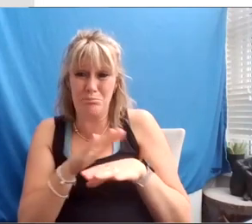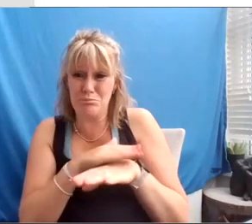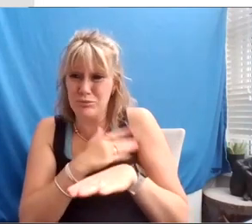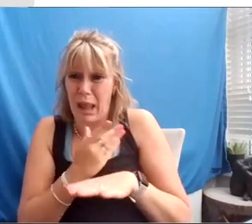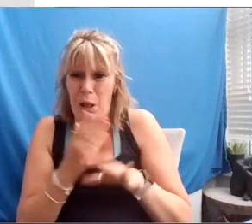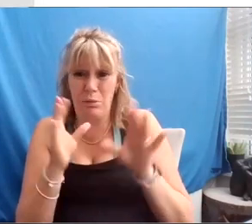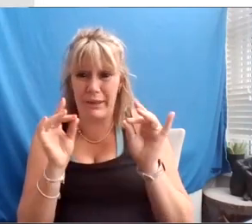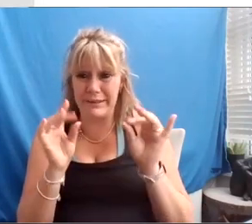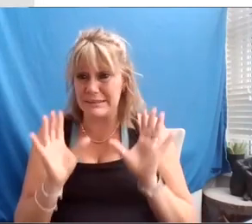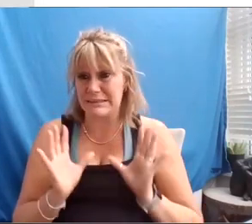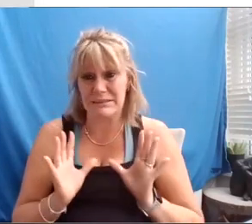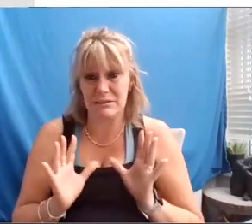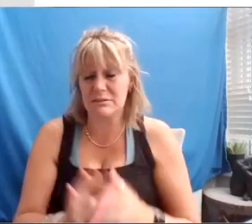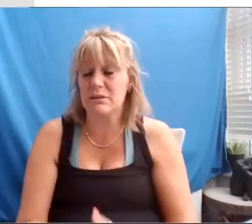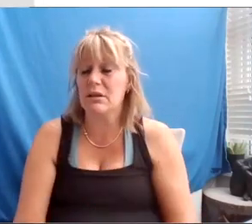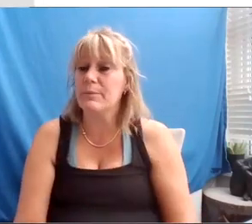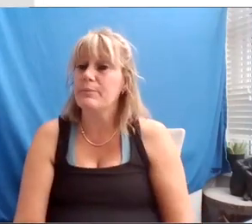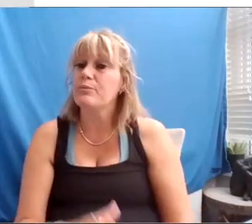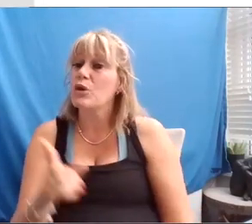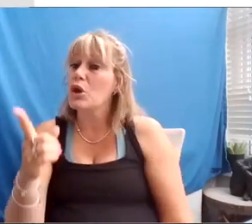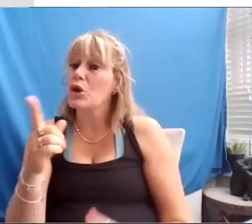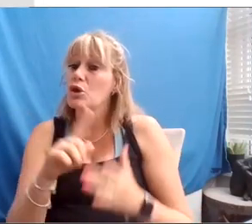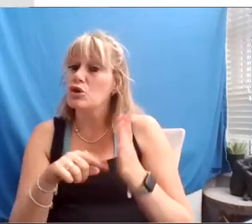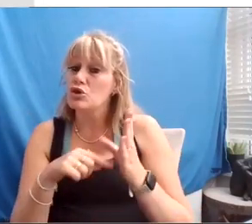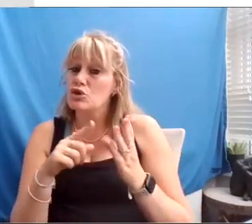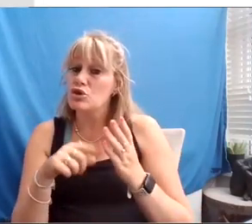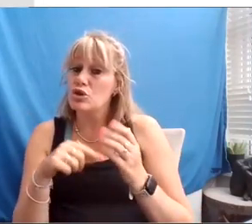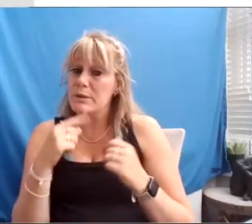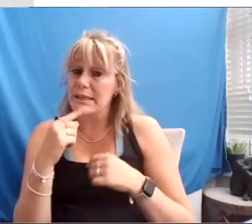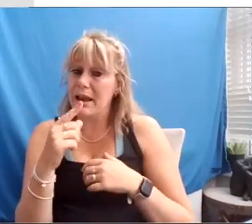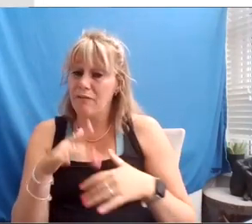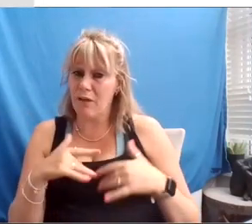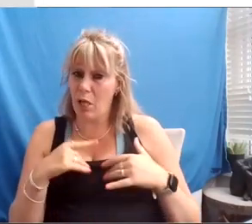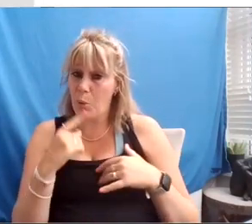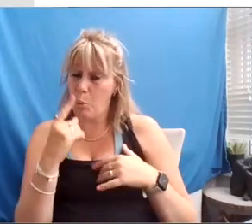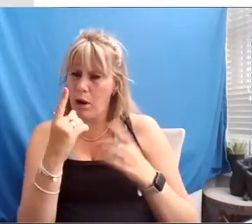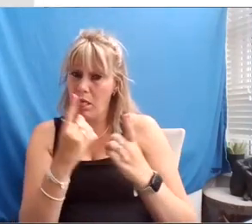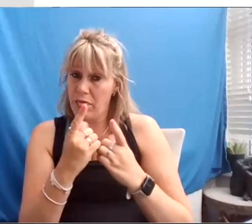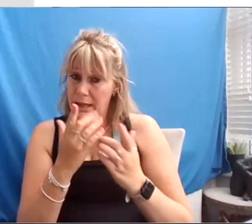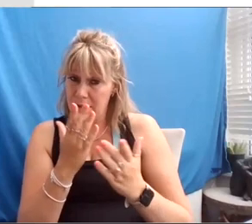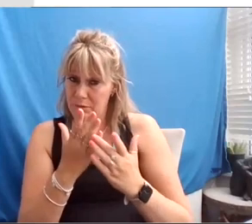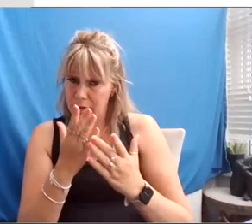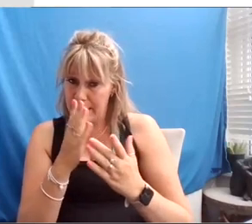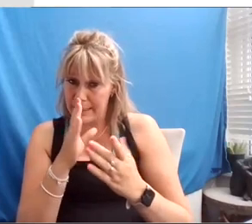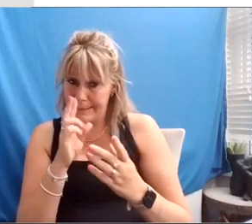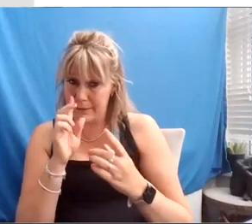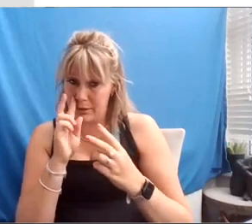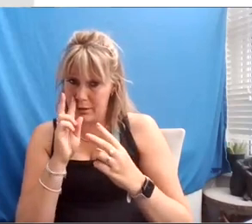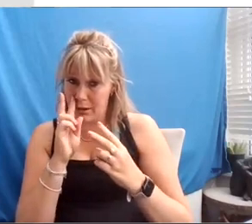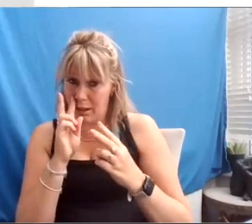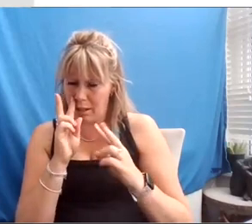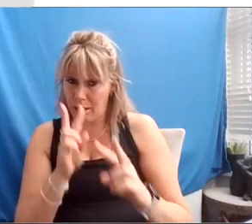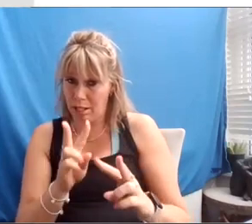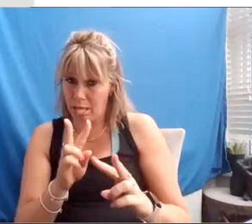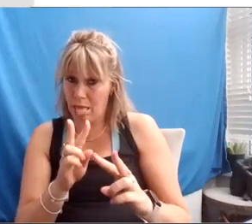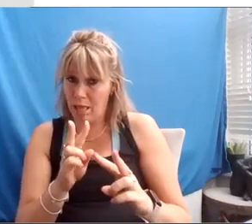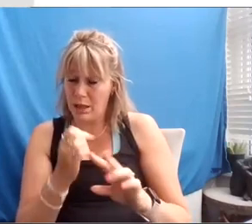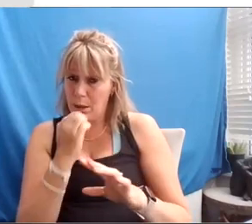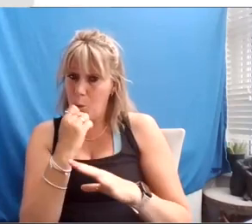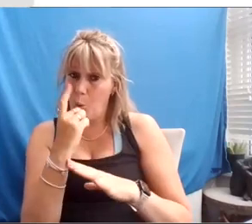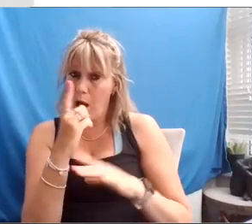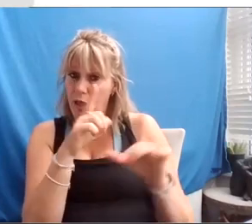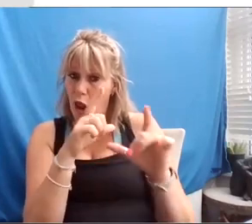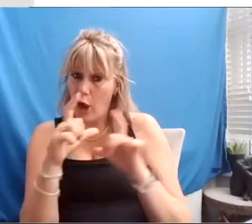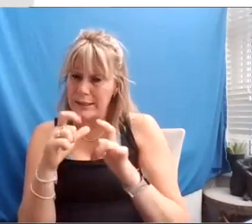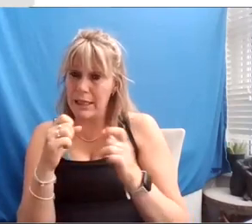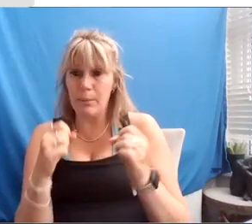Thank you. I think one of the things I really take from that is that, number one, lighting is really important in photography, but number two, you